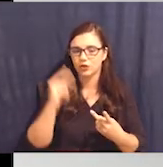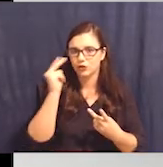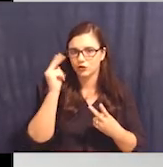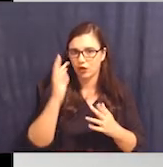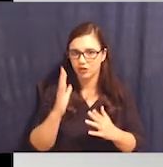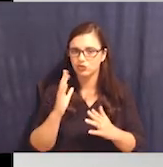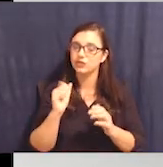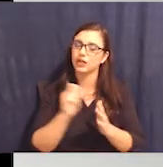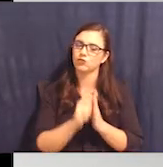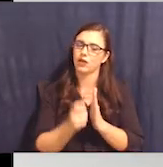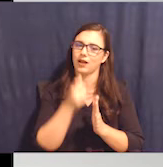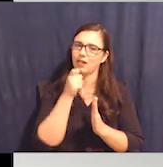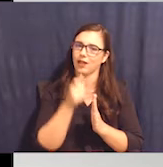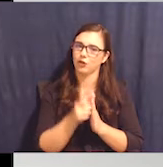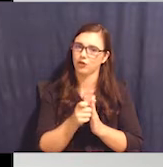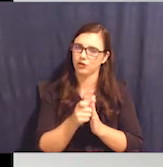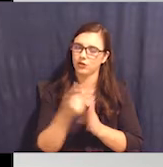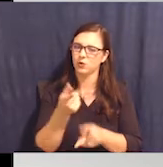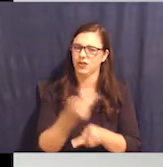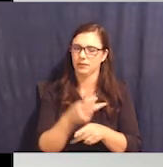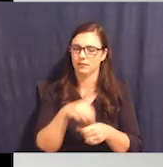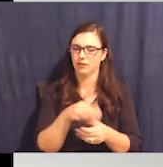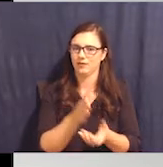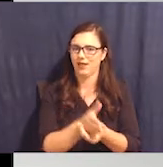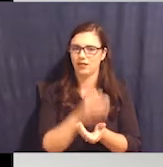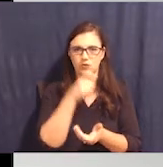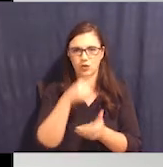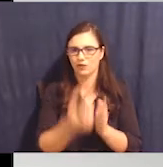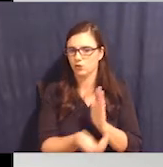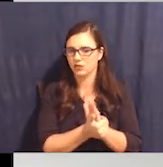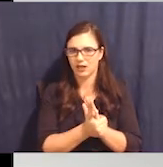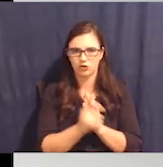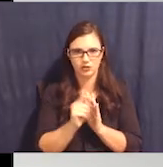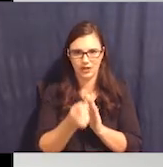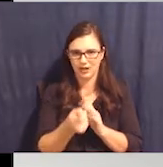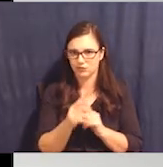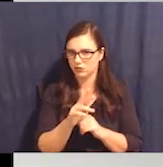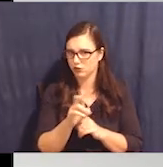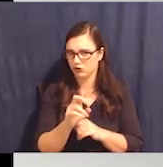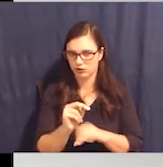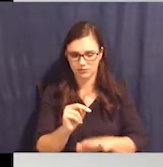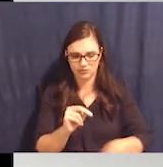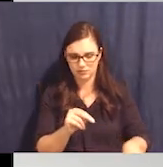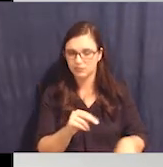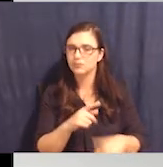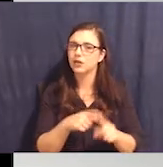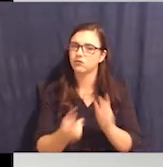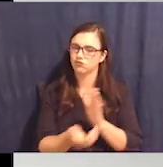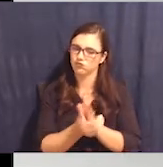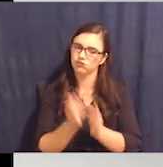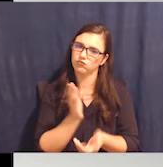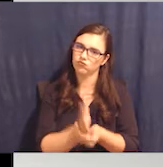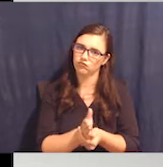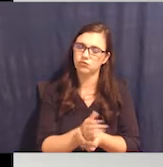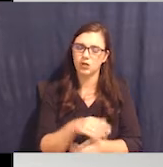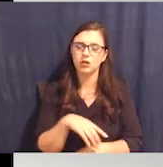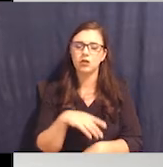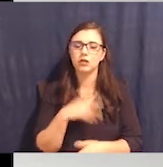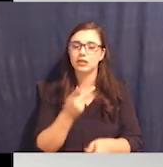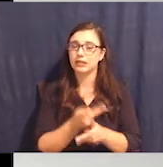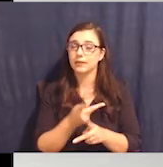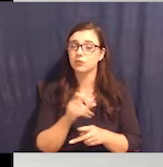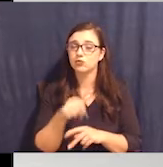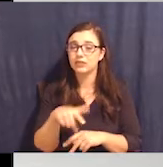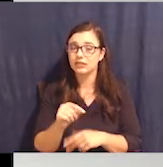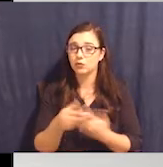pediatrician, the neurologist write a letter. Just you keep it in your file. You don't have to attach it to your tax return. Keep your receipt for whatever you pay